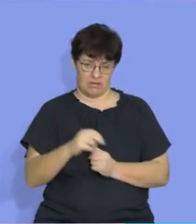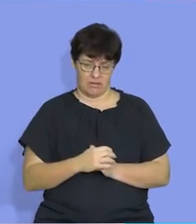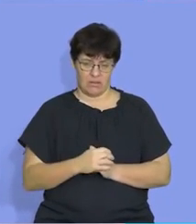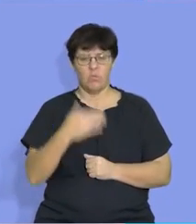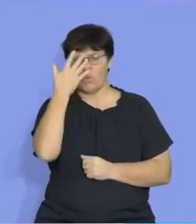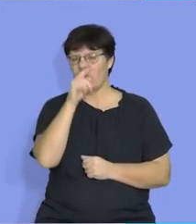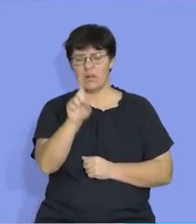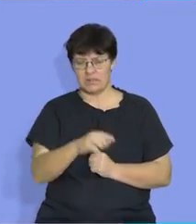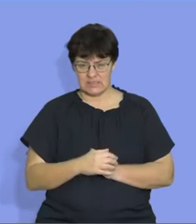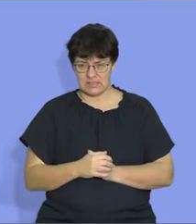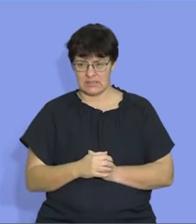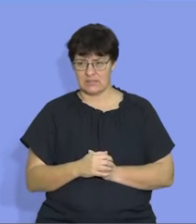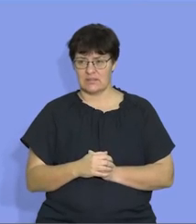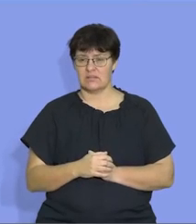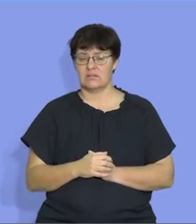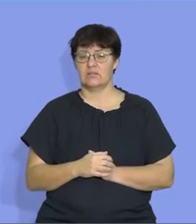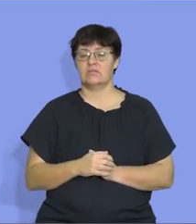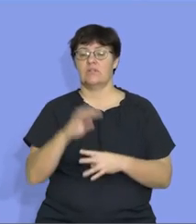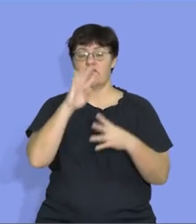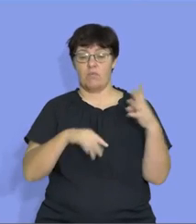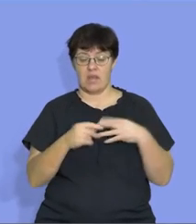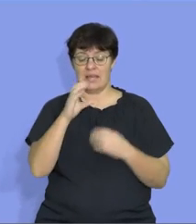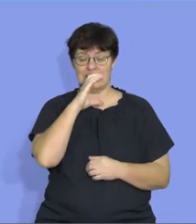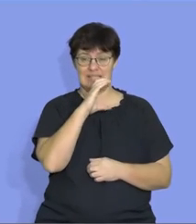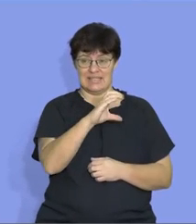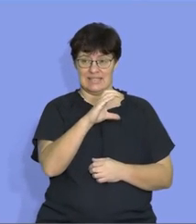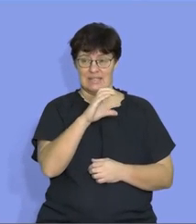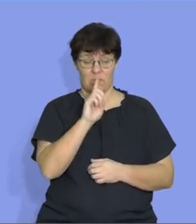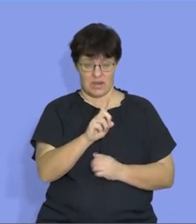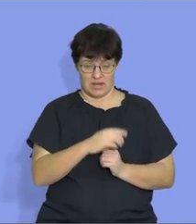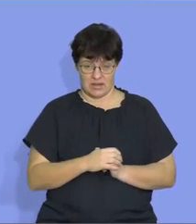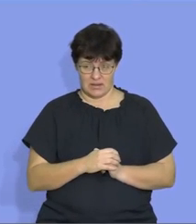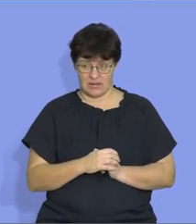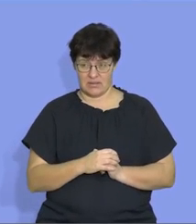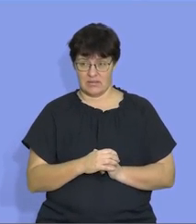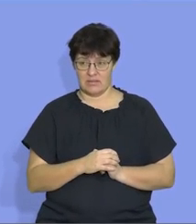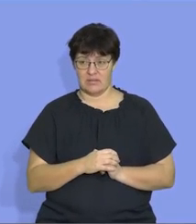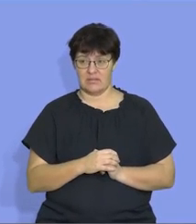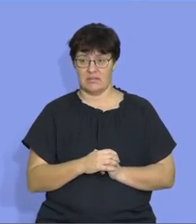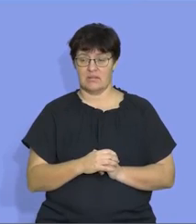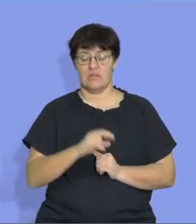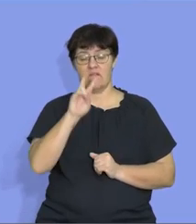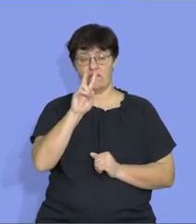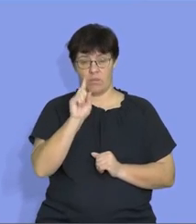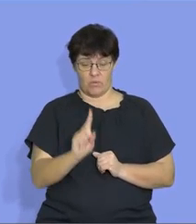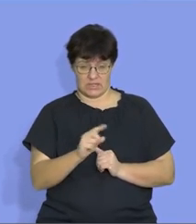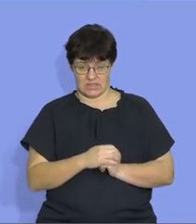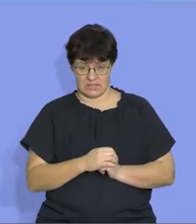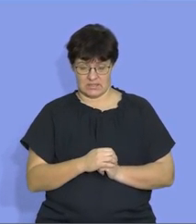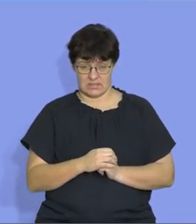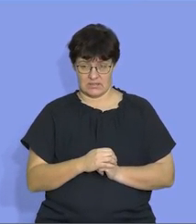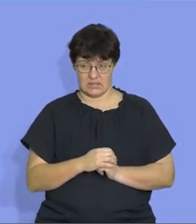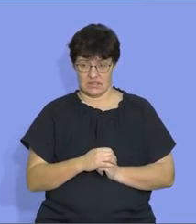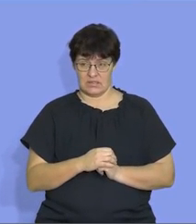dilution? We know that we can use the formula concentration 1, which is the original concentration, volume 1 of the